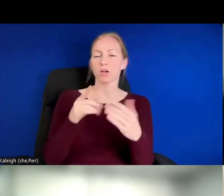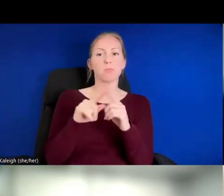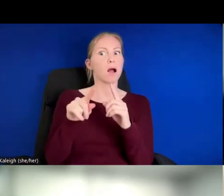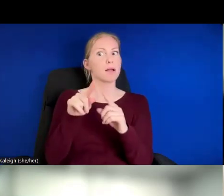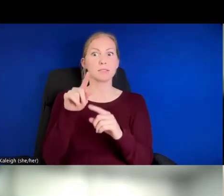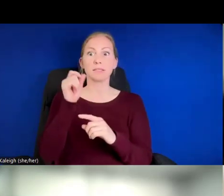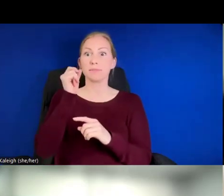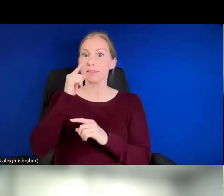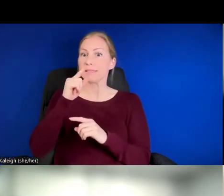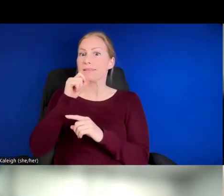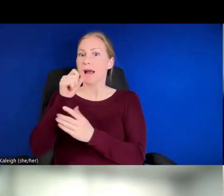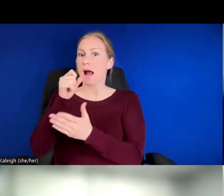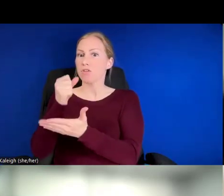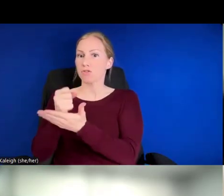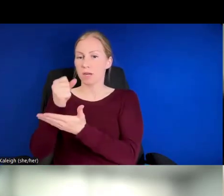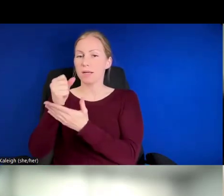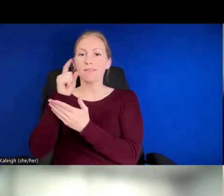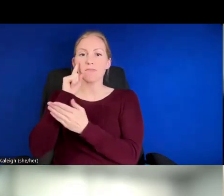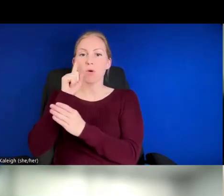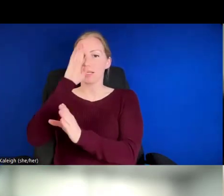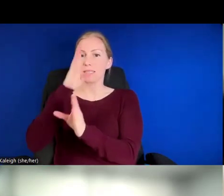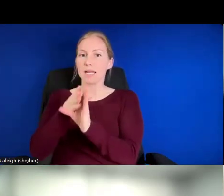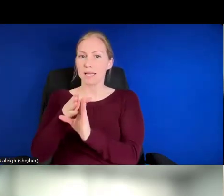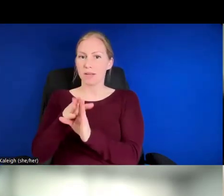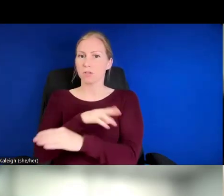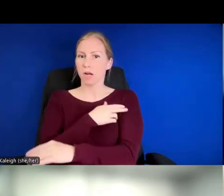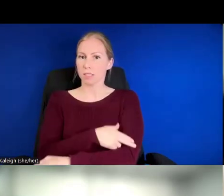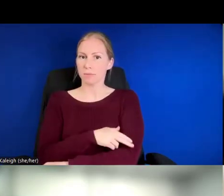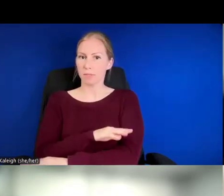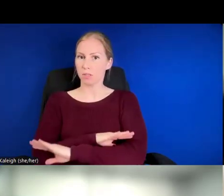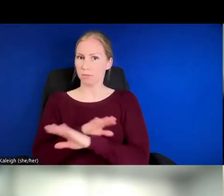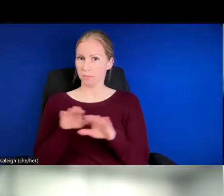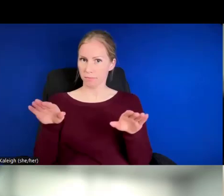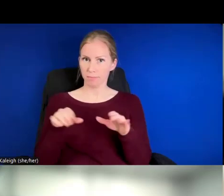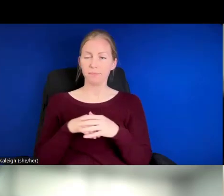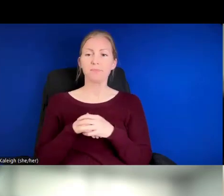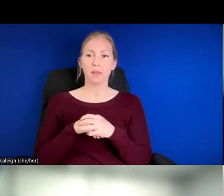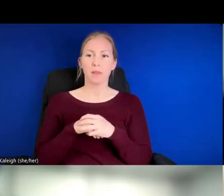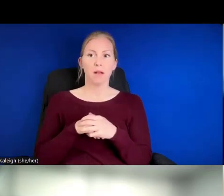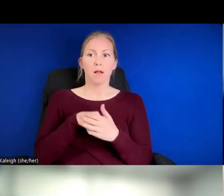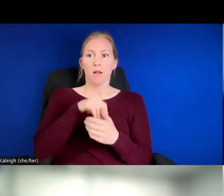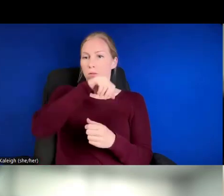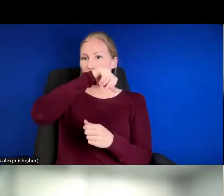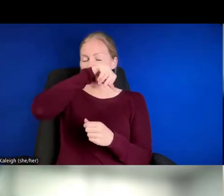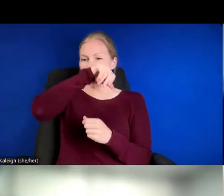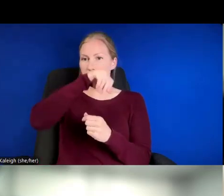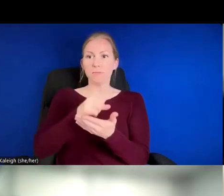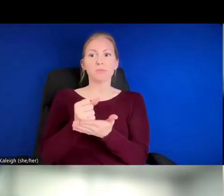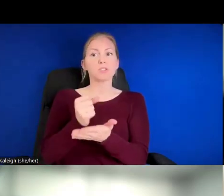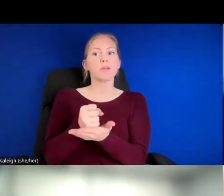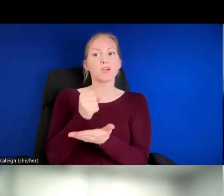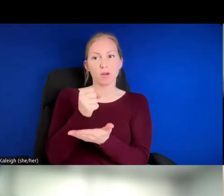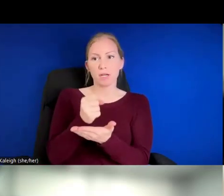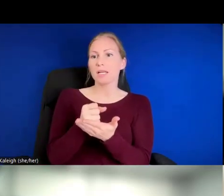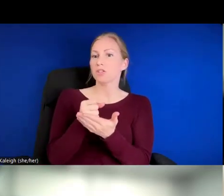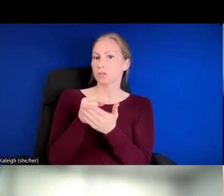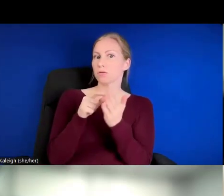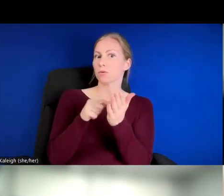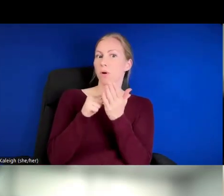accredited as a psychiatric hospital. So the accreditation requirements by the Joint